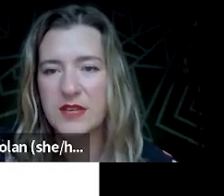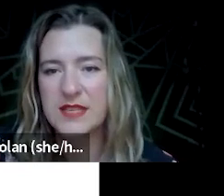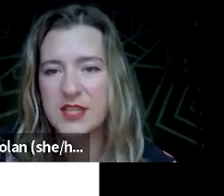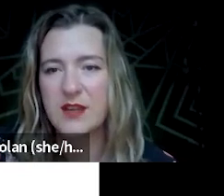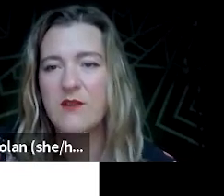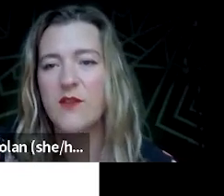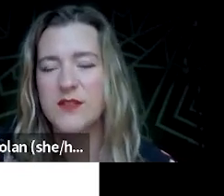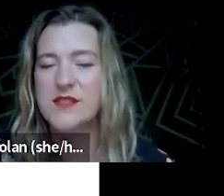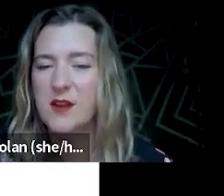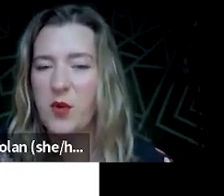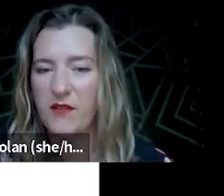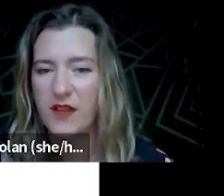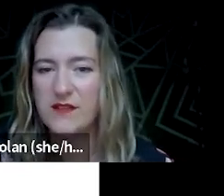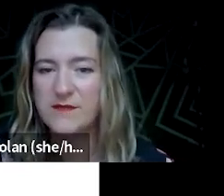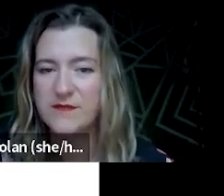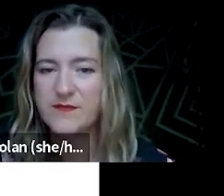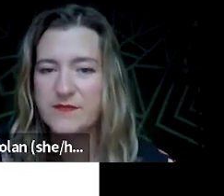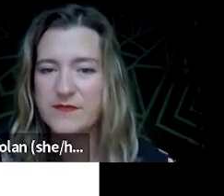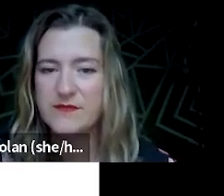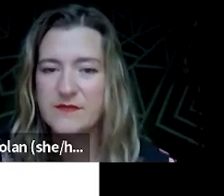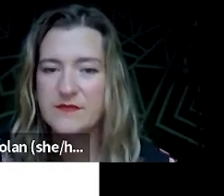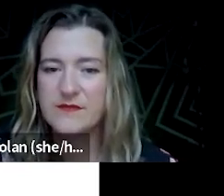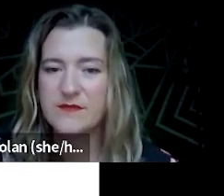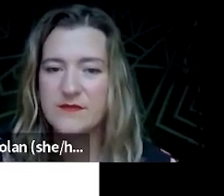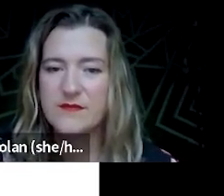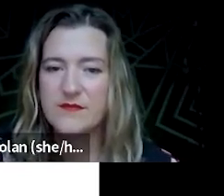versus organization versus nonprofit.